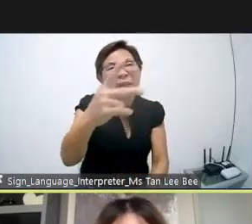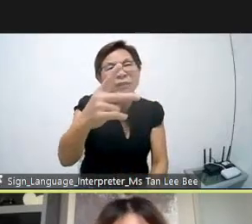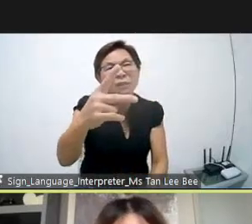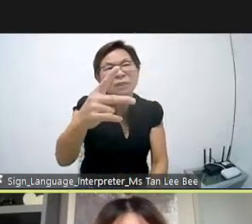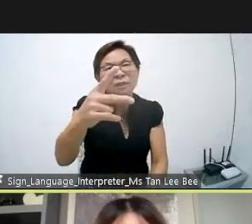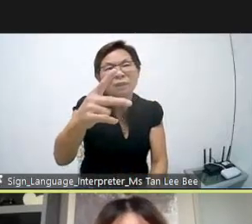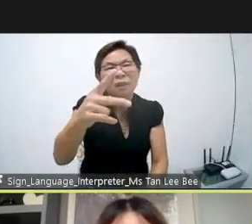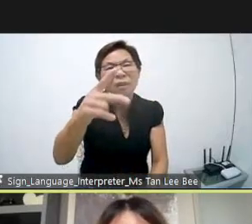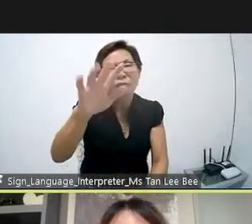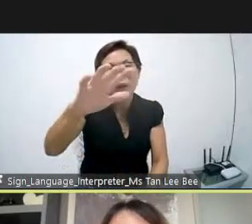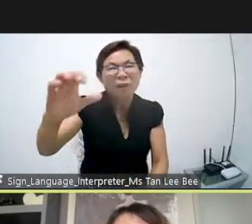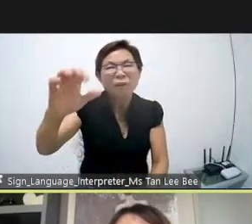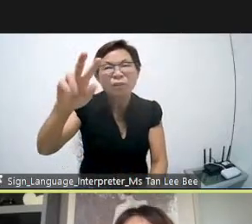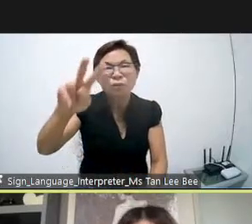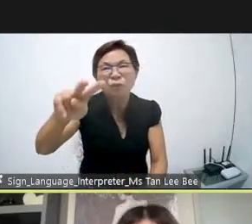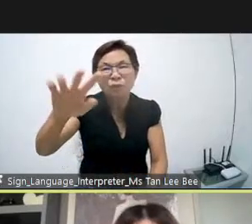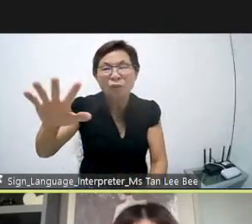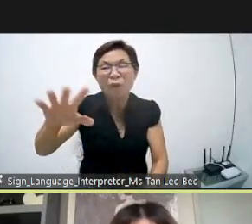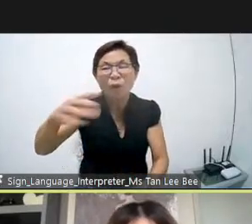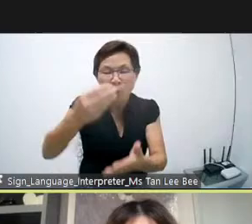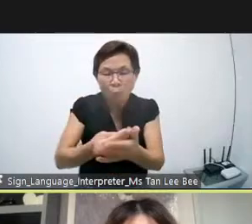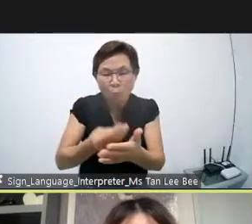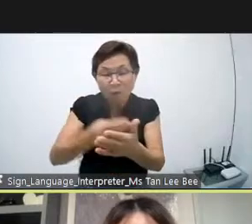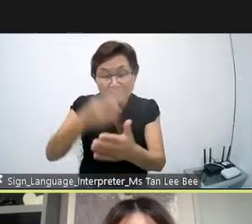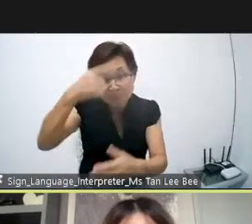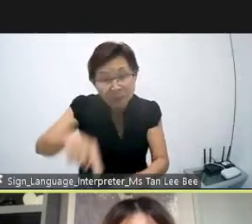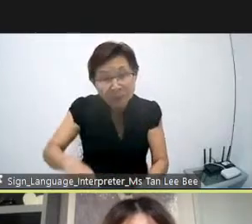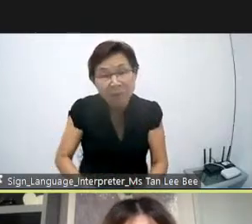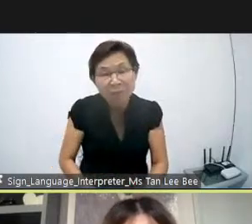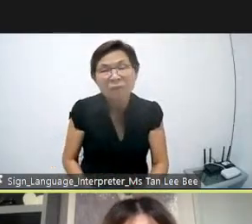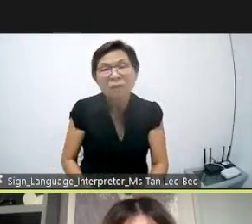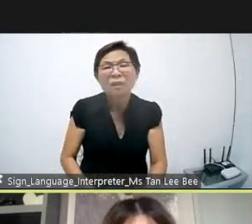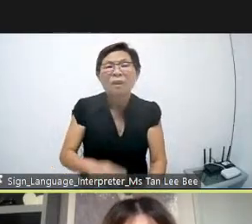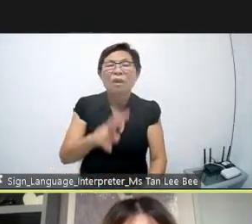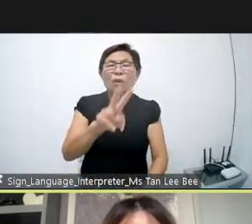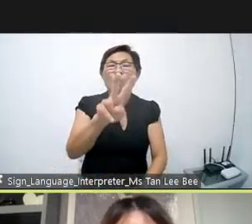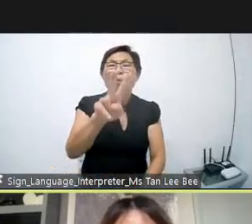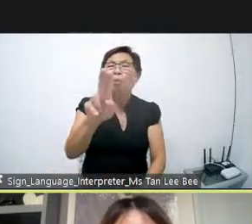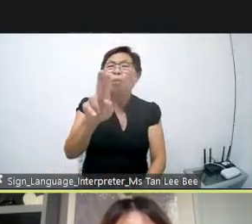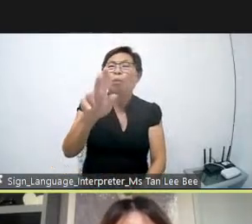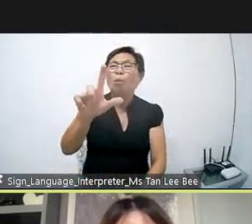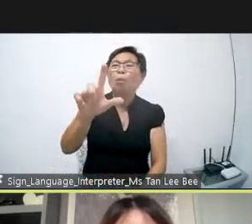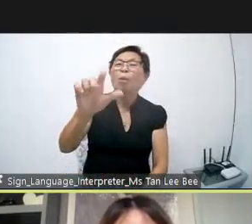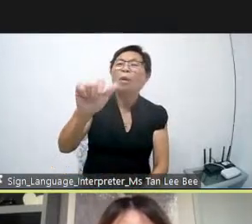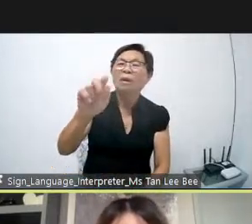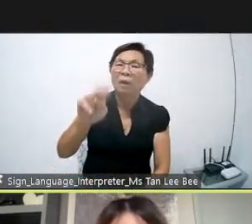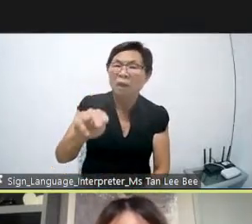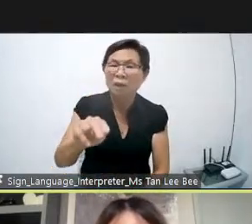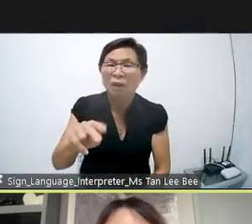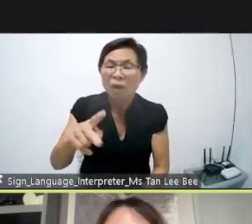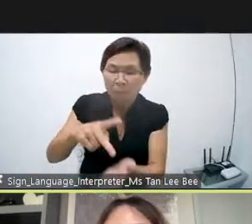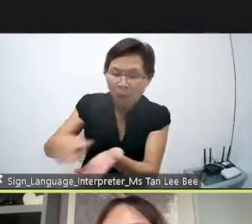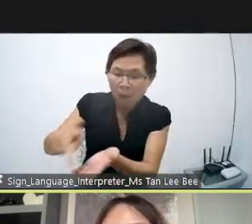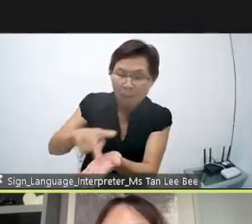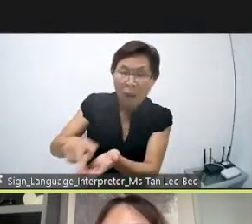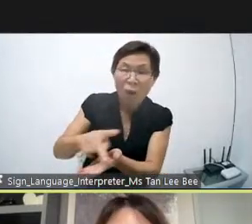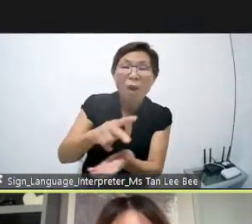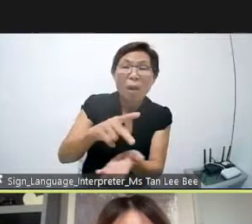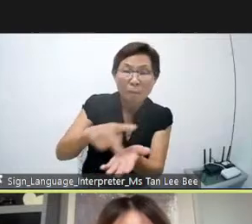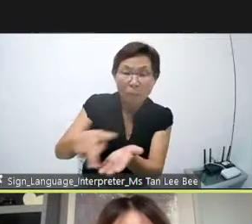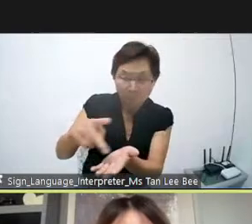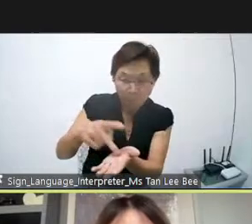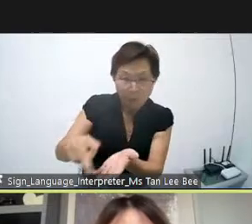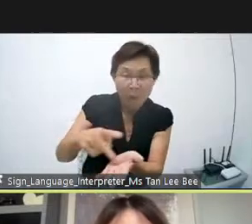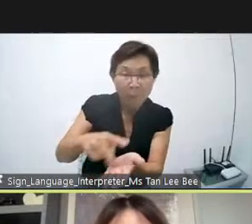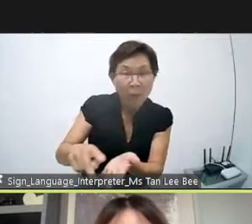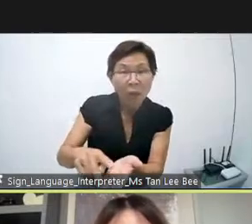9,520 baht in Thailand. If we can have to pay the rent by ourselves, we have to pay